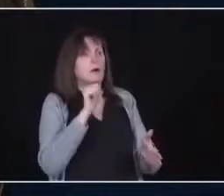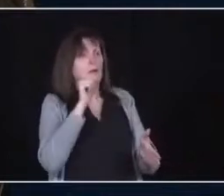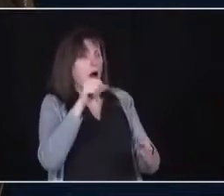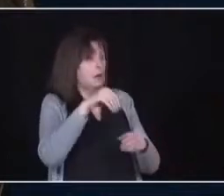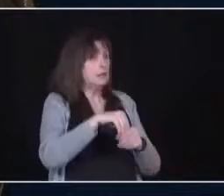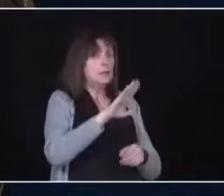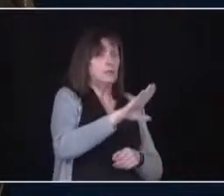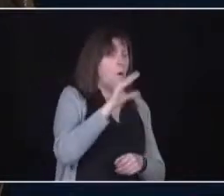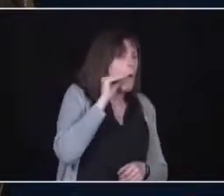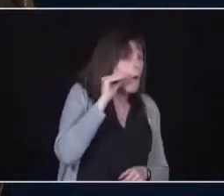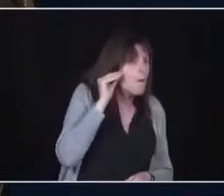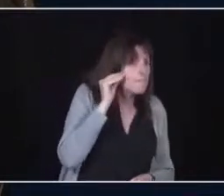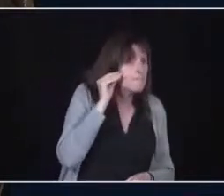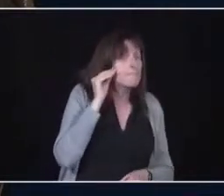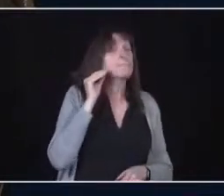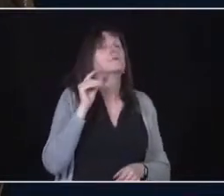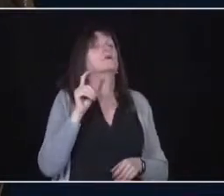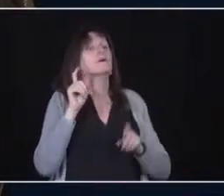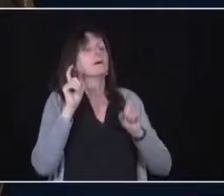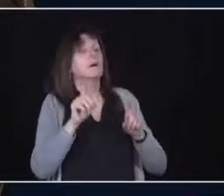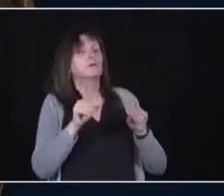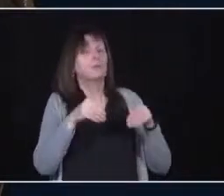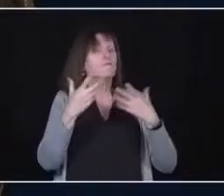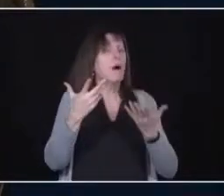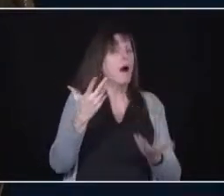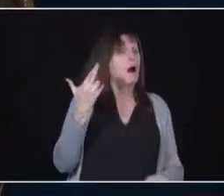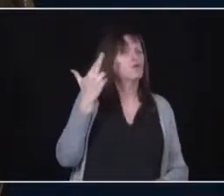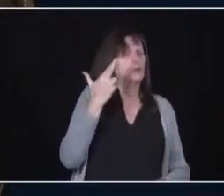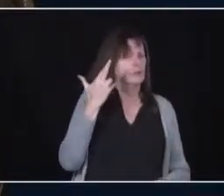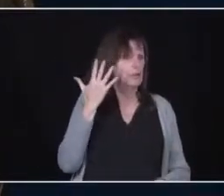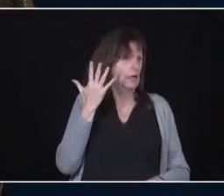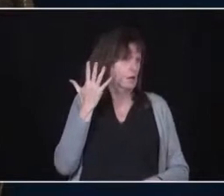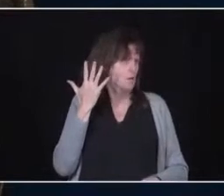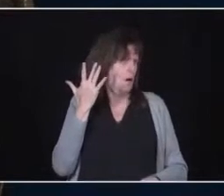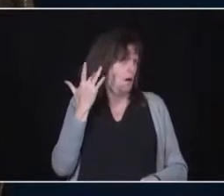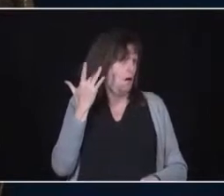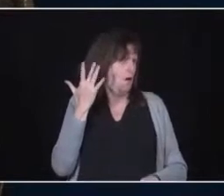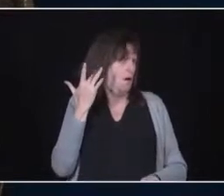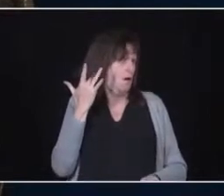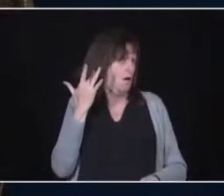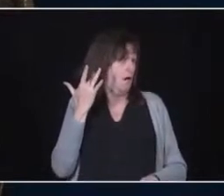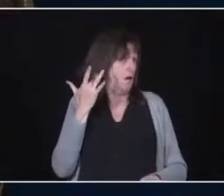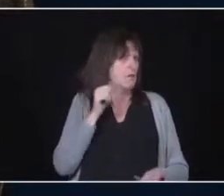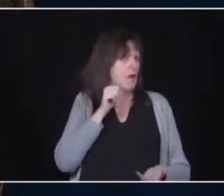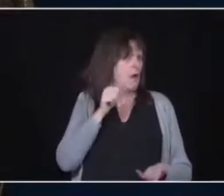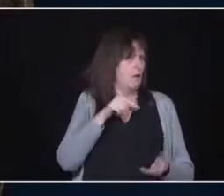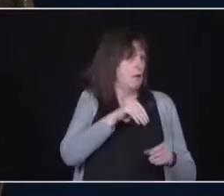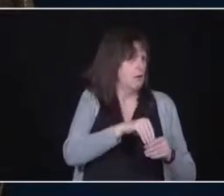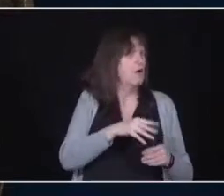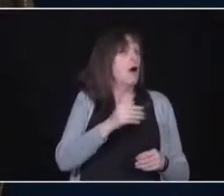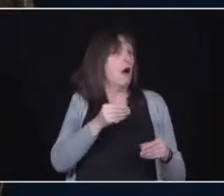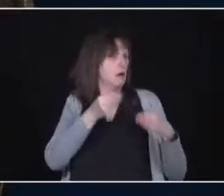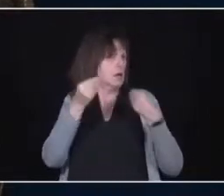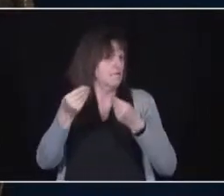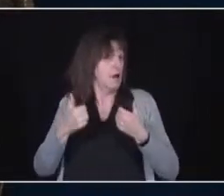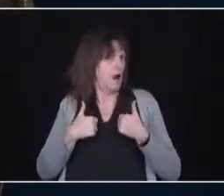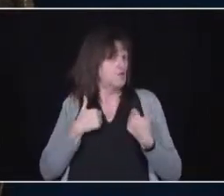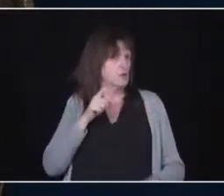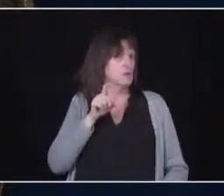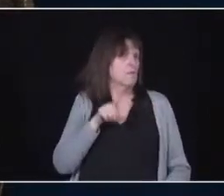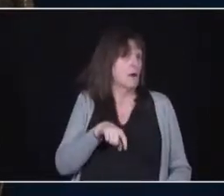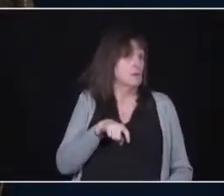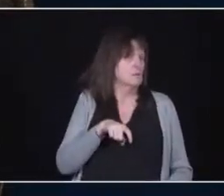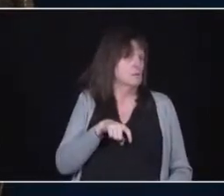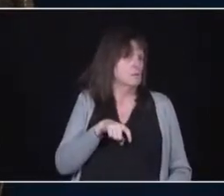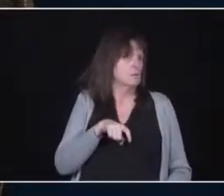first provide their purpose for not being at home and provide their home address. Police will also have the authority to